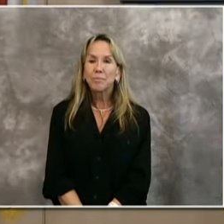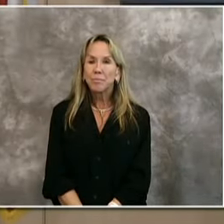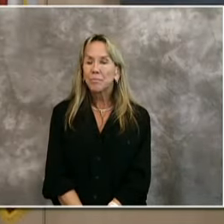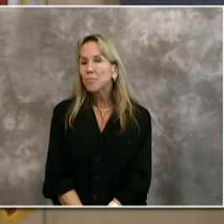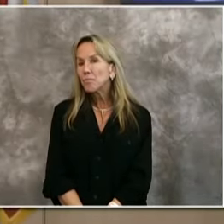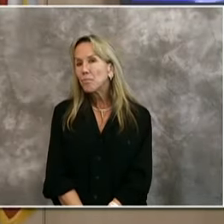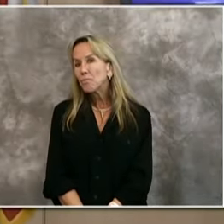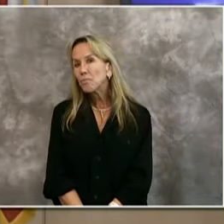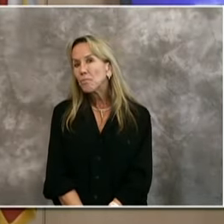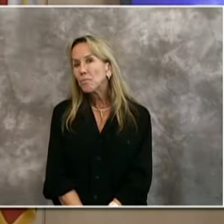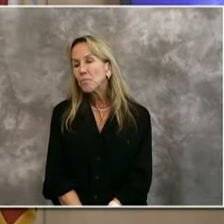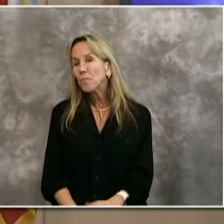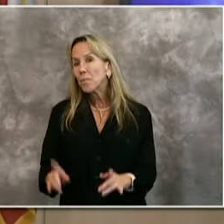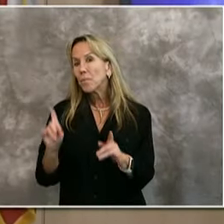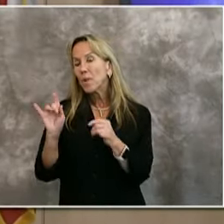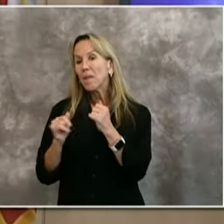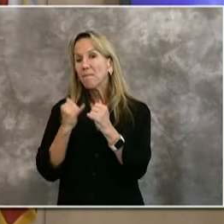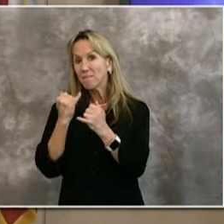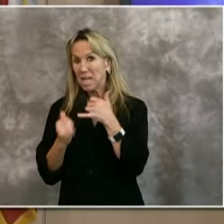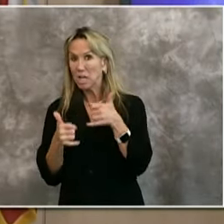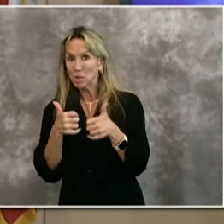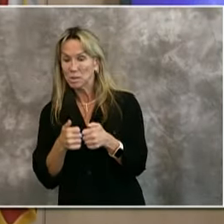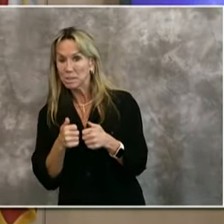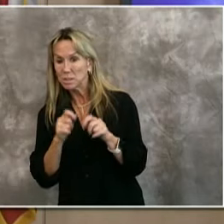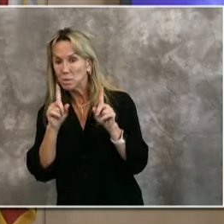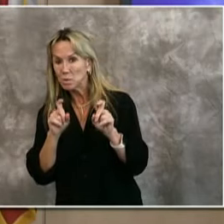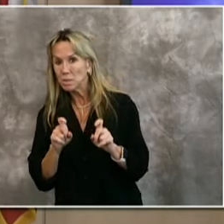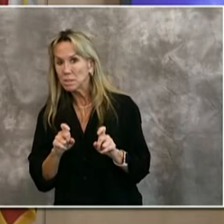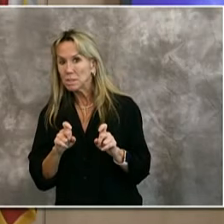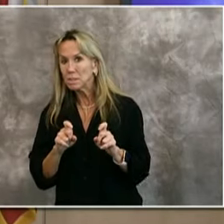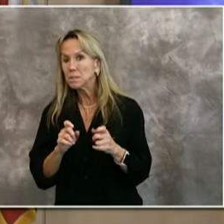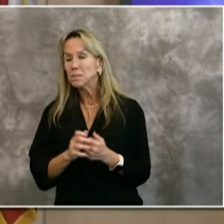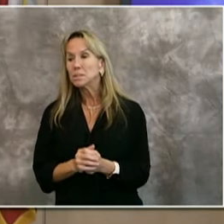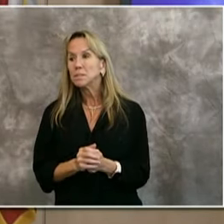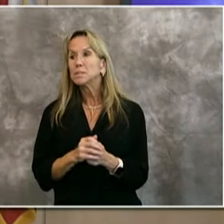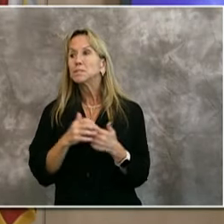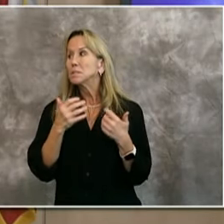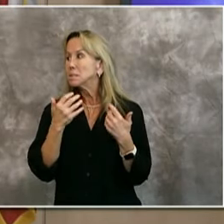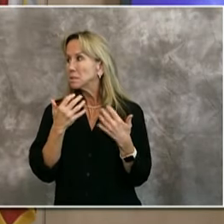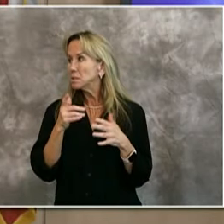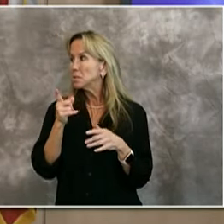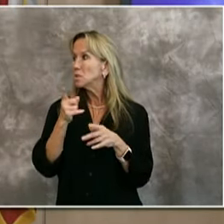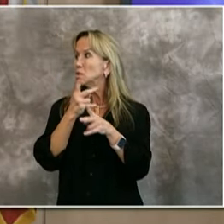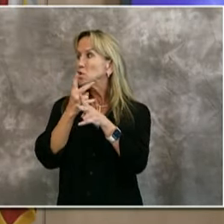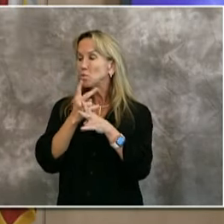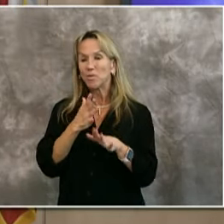We have, I think, one final text question, which is going to be directed to Supervisor Fletcher.